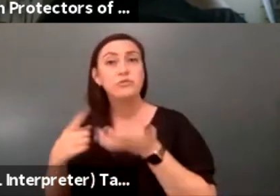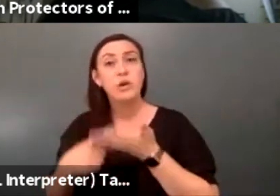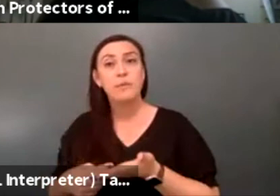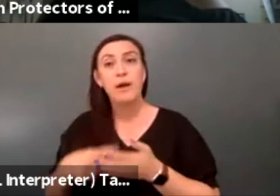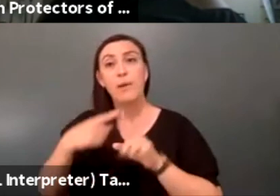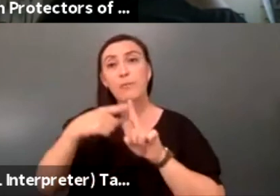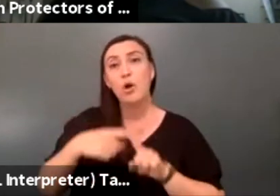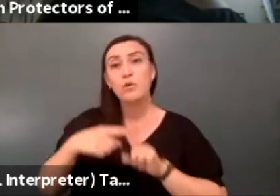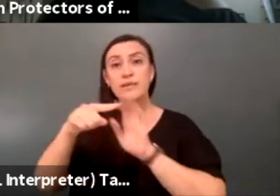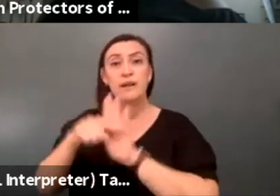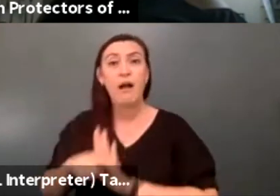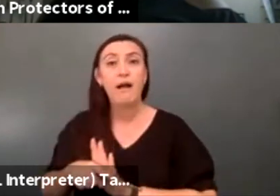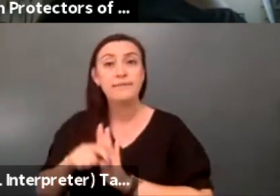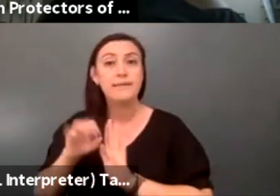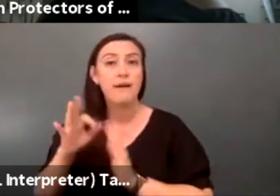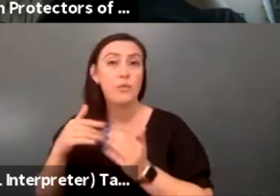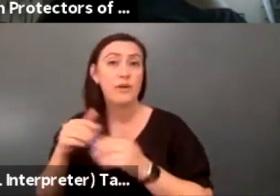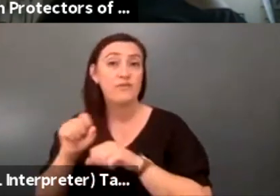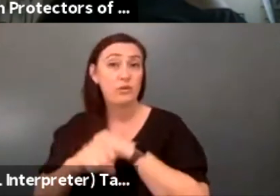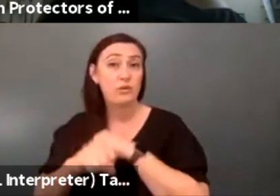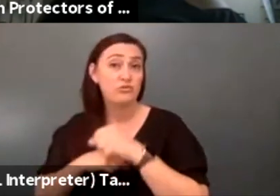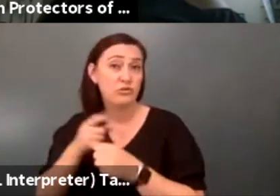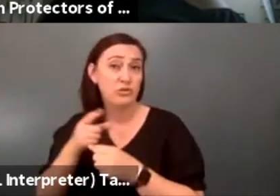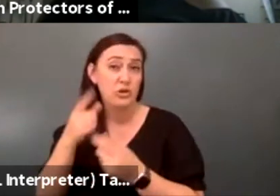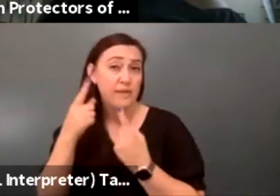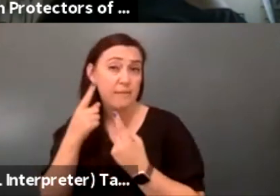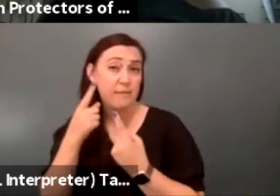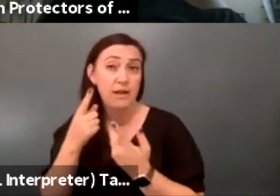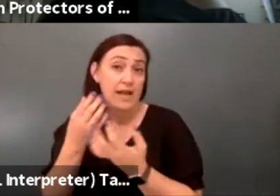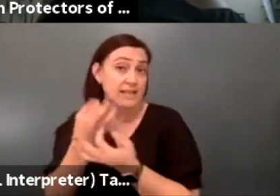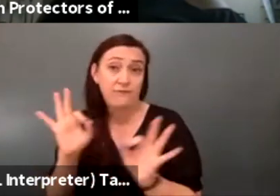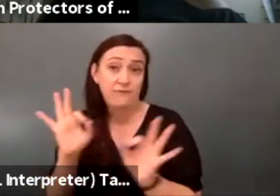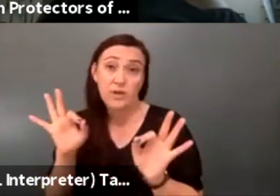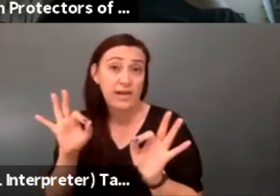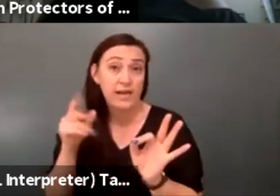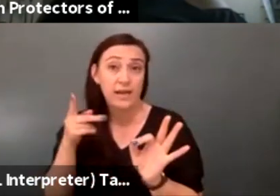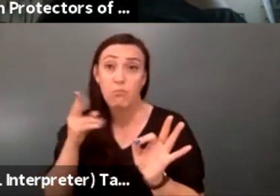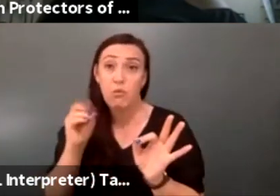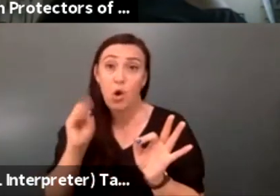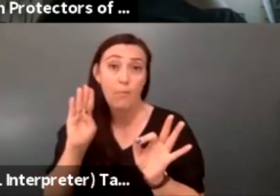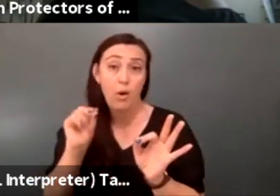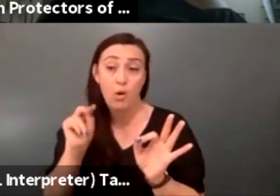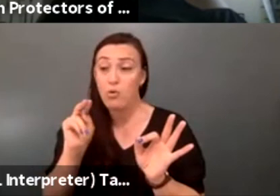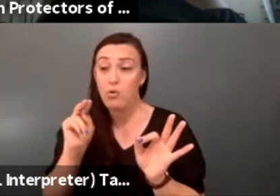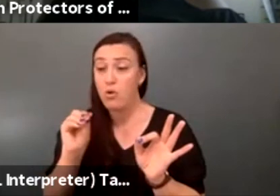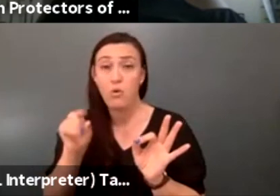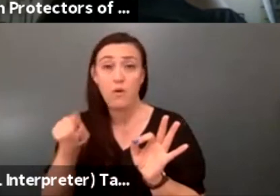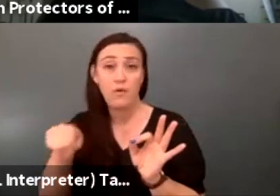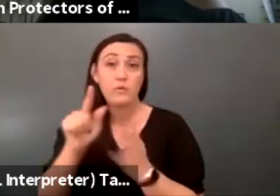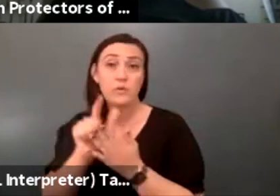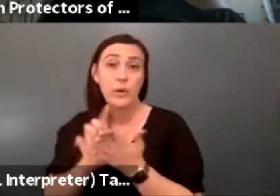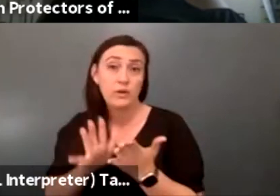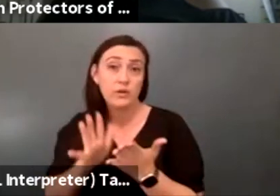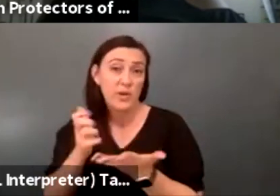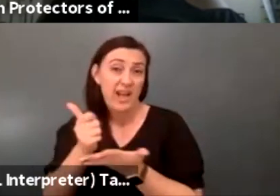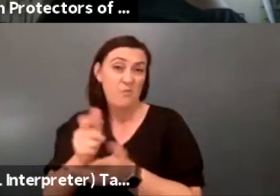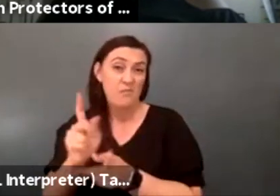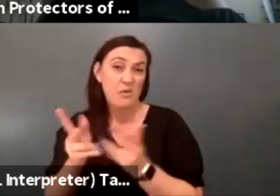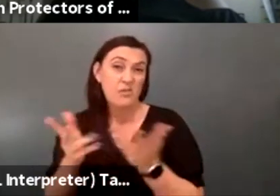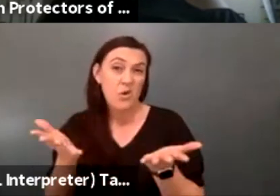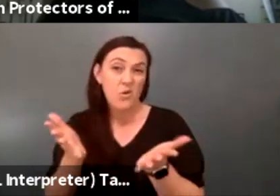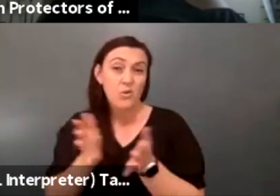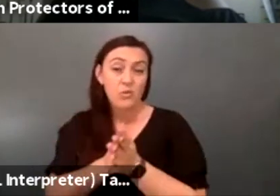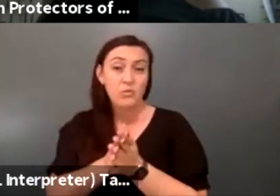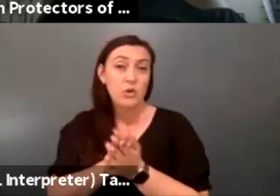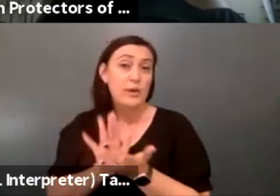cons of whatever structure you want. They're free pro bono lawyers who want to help people. So you might